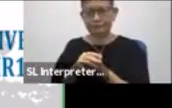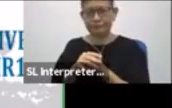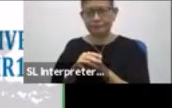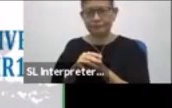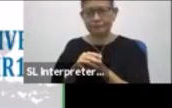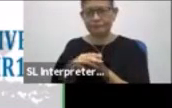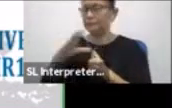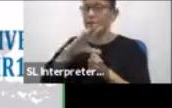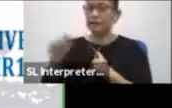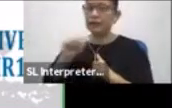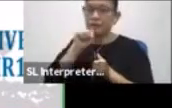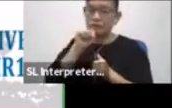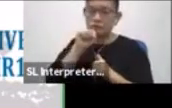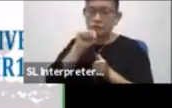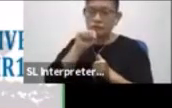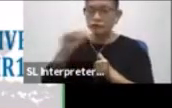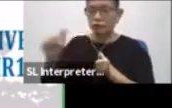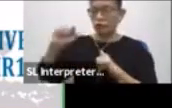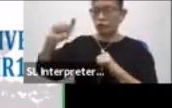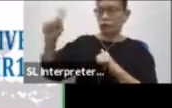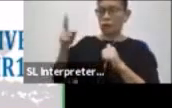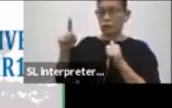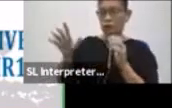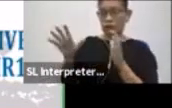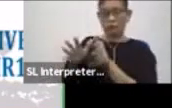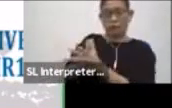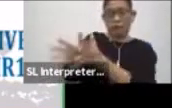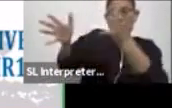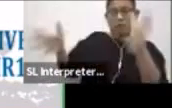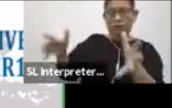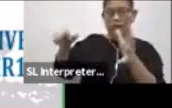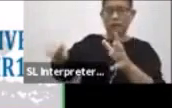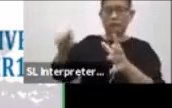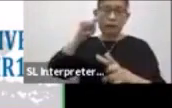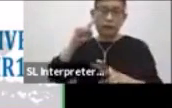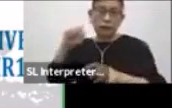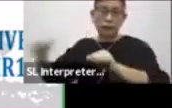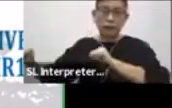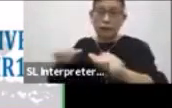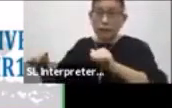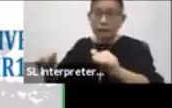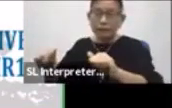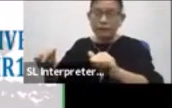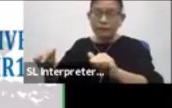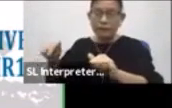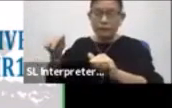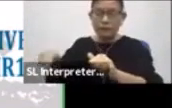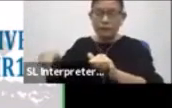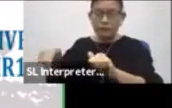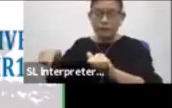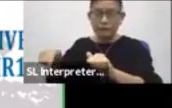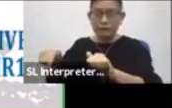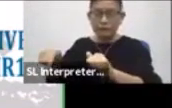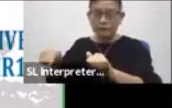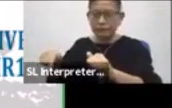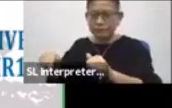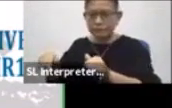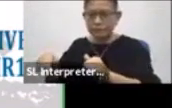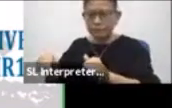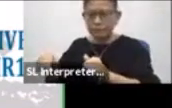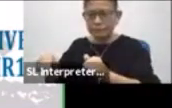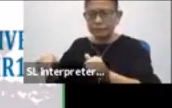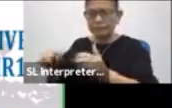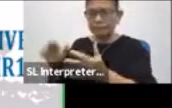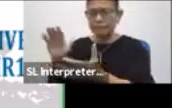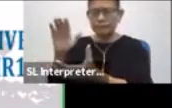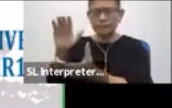And not only are the large proportion of young sexually active within marital context, but also, as is well known, married young